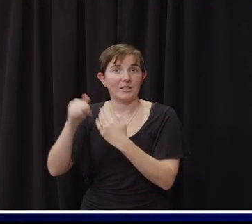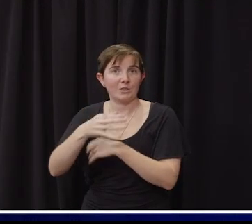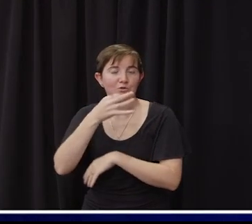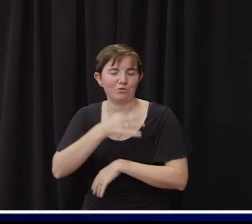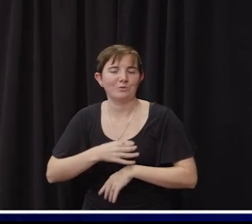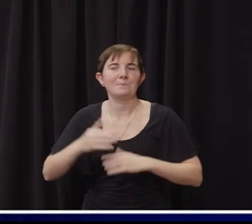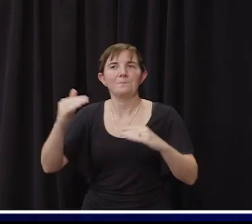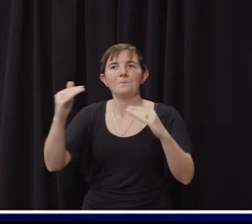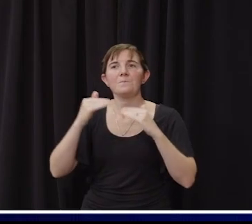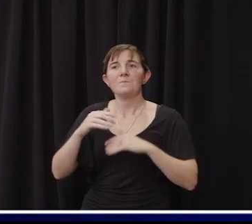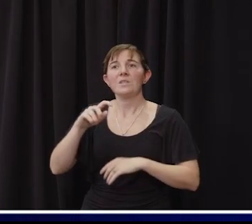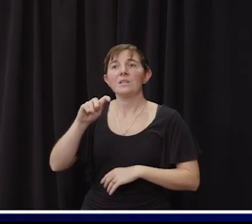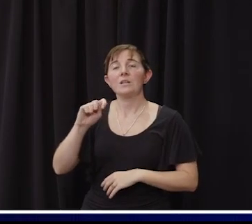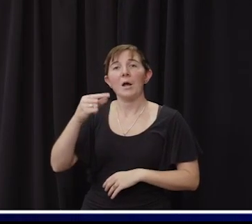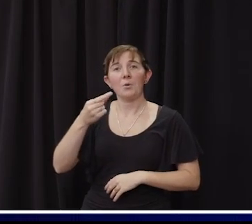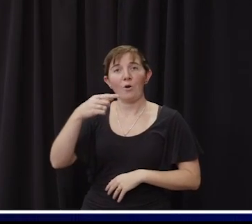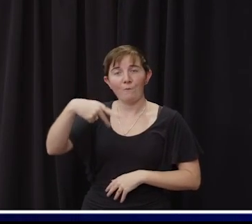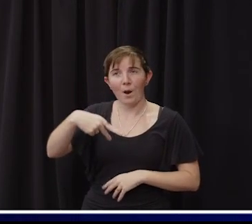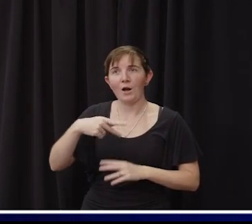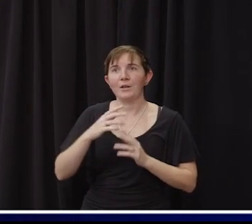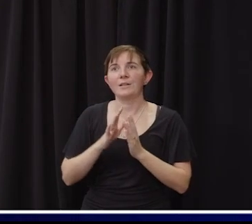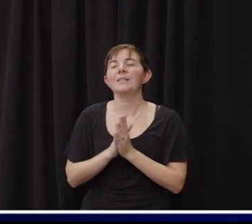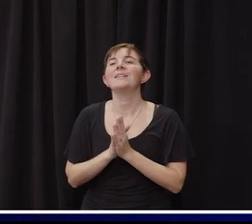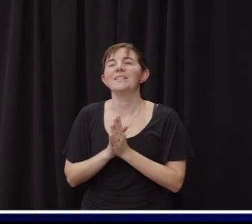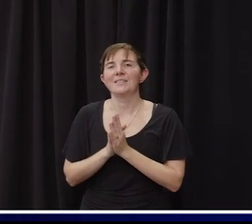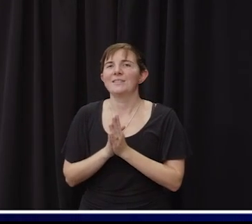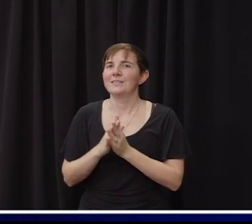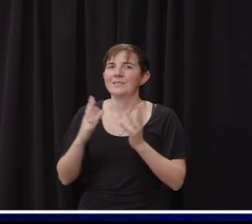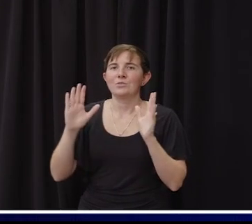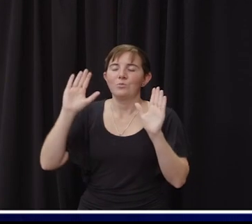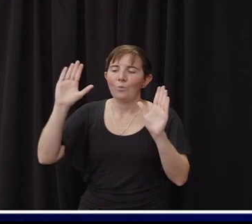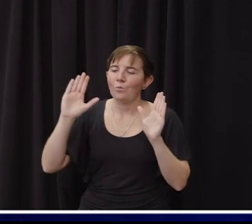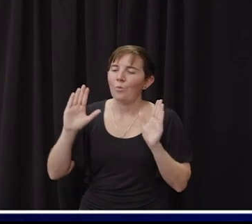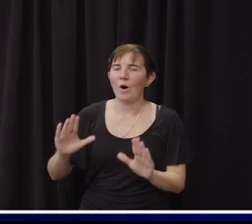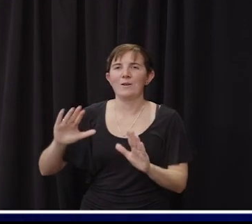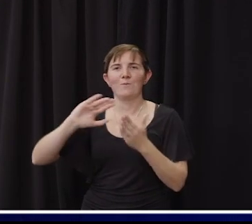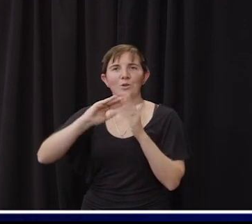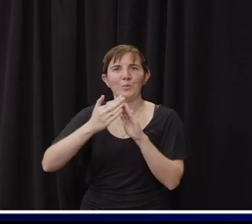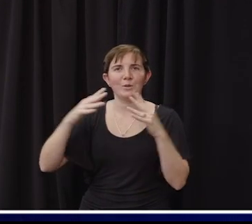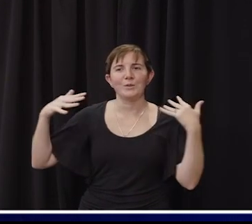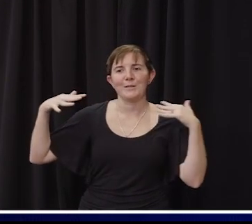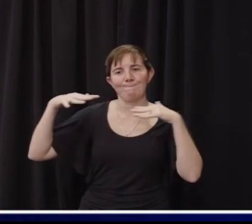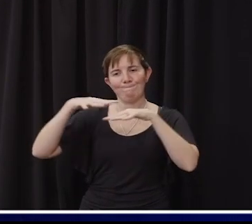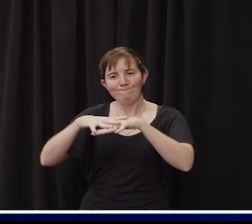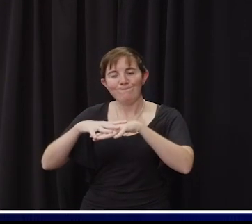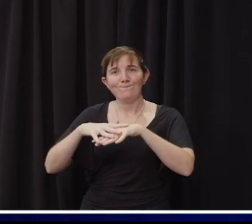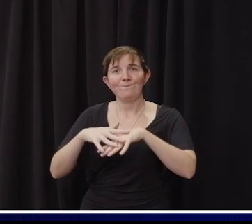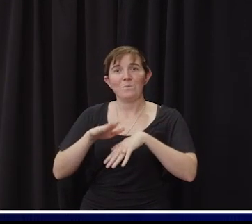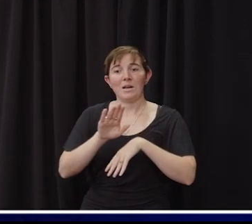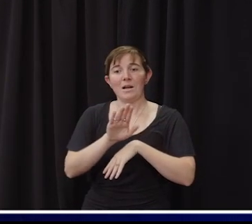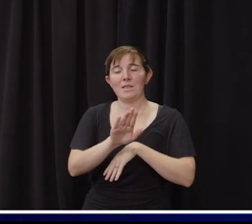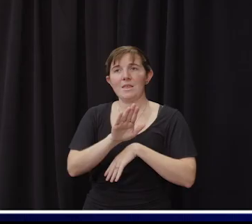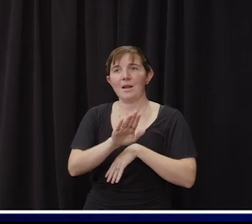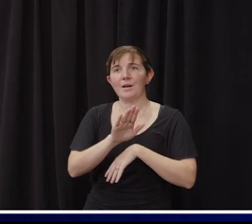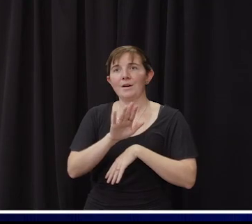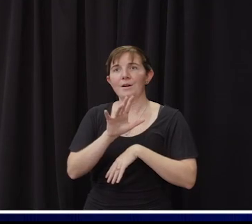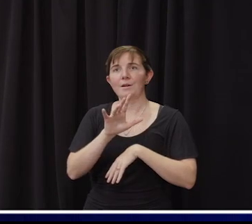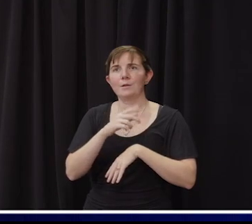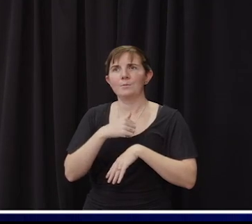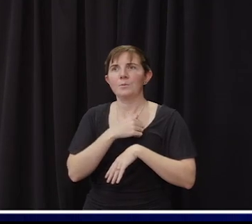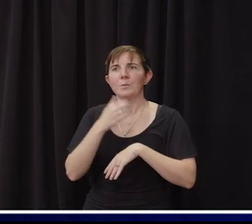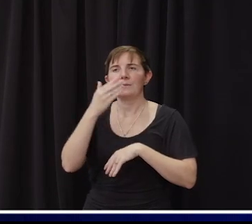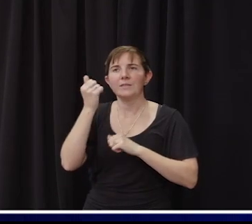So Tower Grove Park is a really great community place, and two of their, I